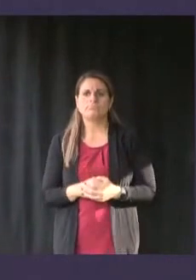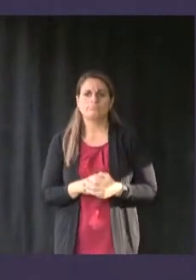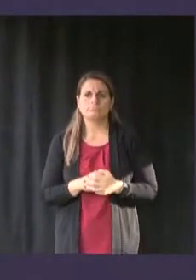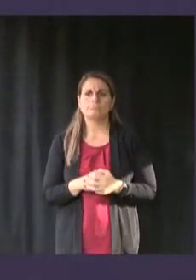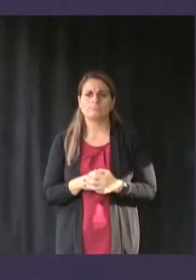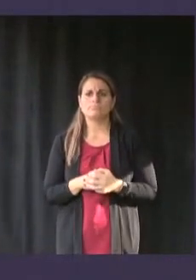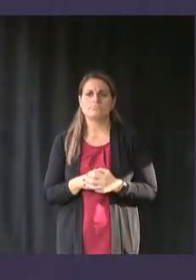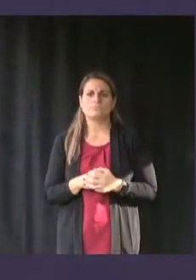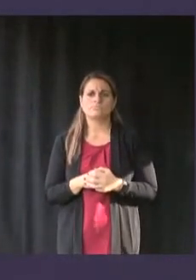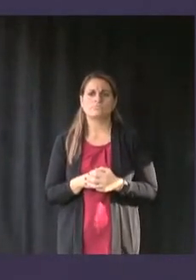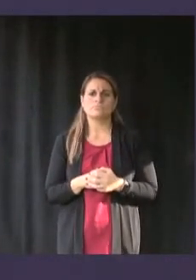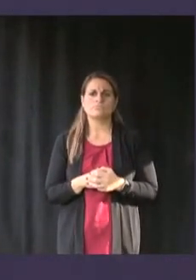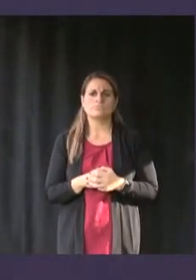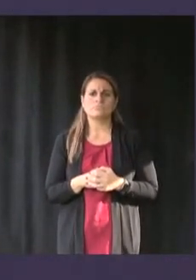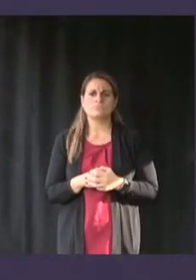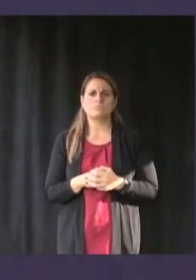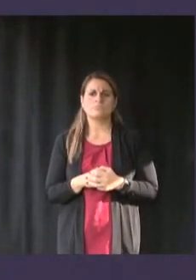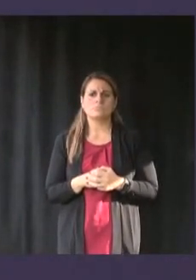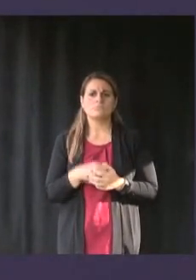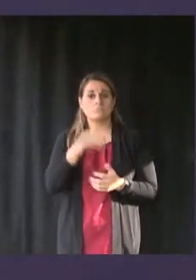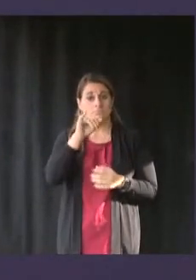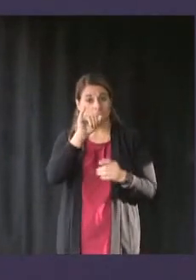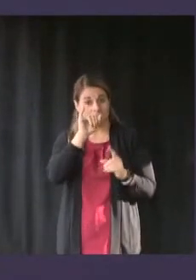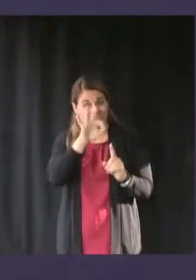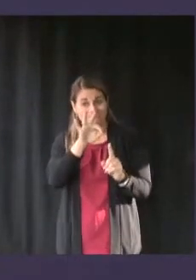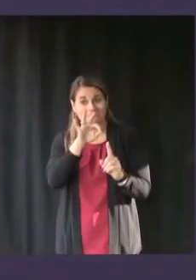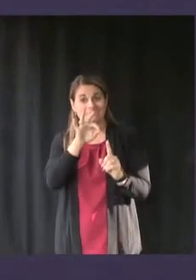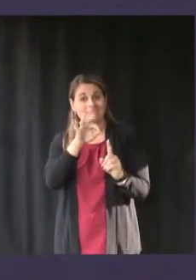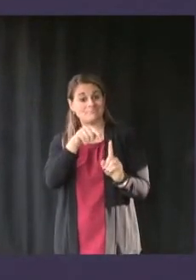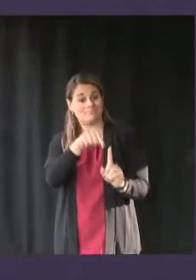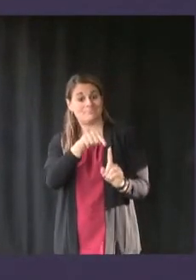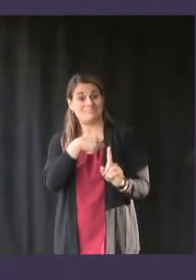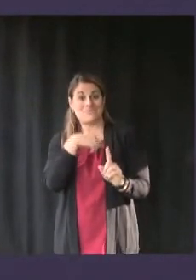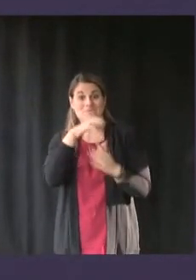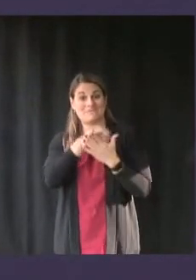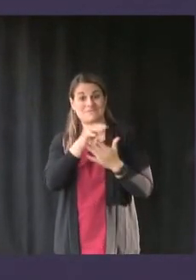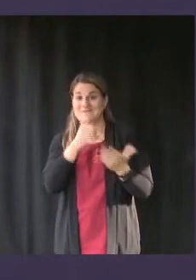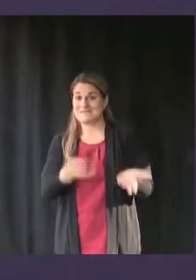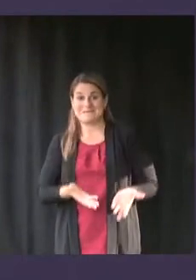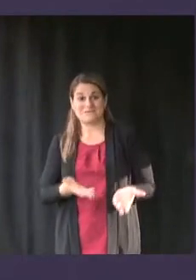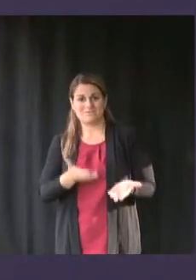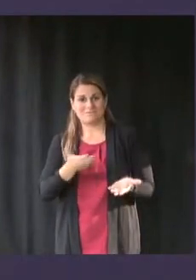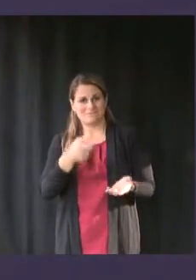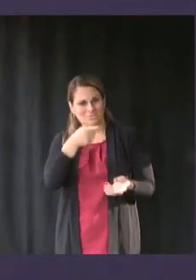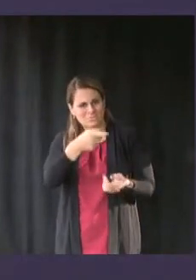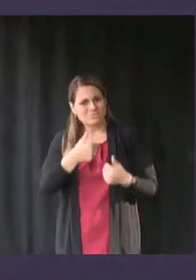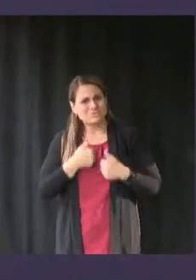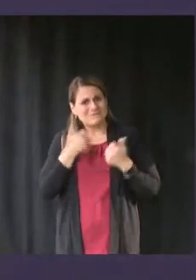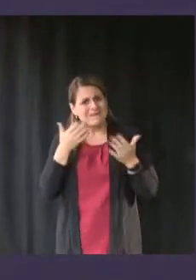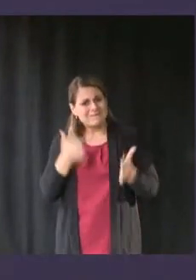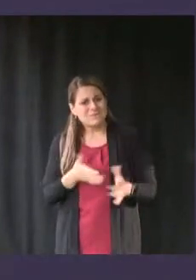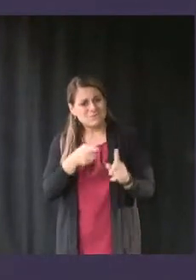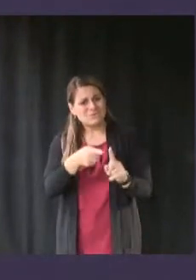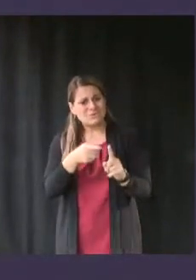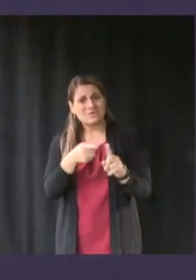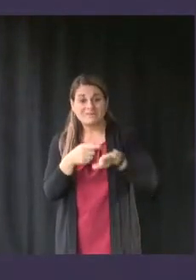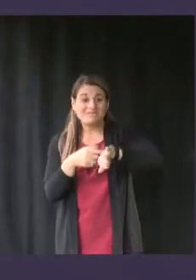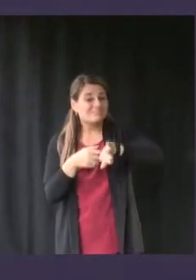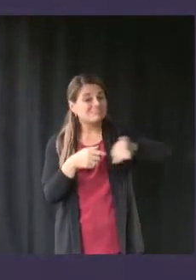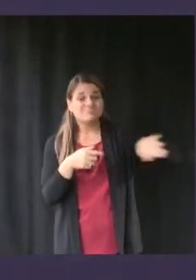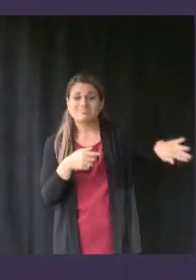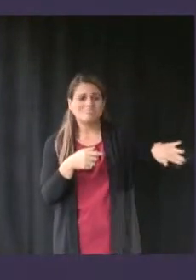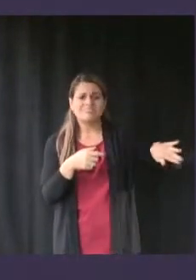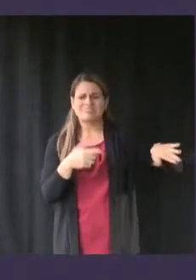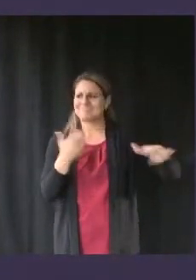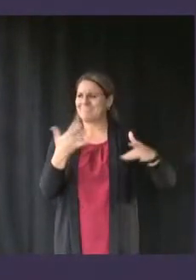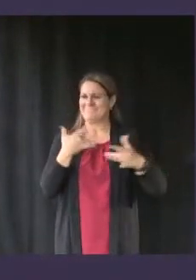not been here to start this ceremony off, because so much of what you and the other survivors have done over the years have made the issue of human